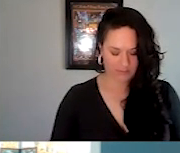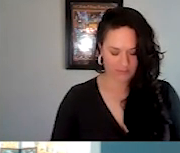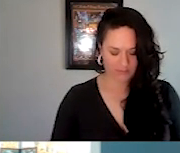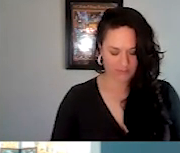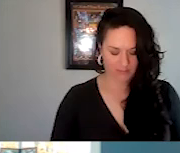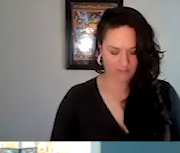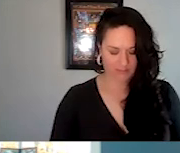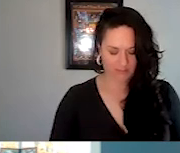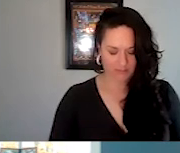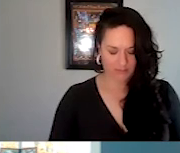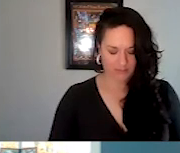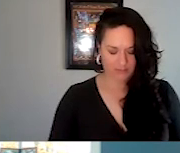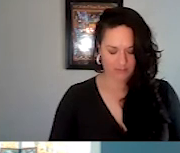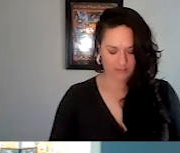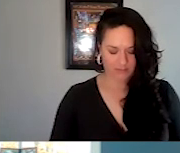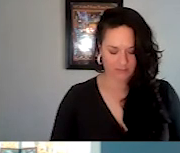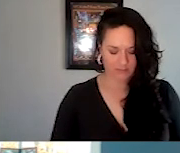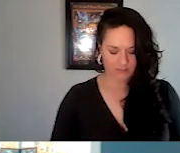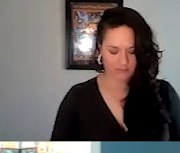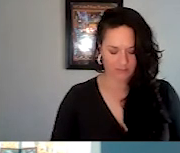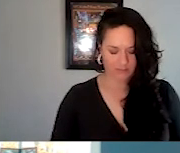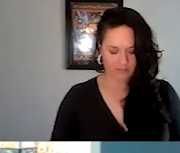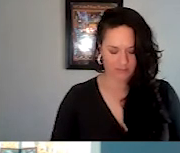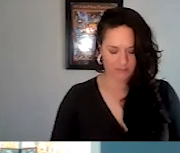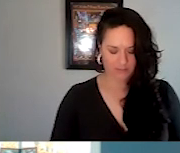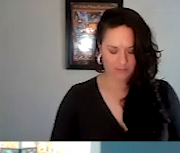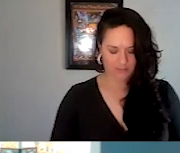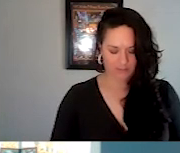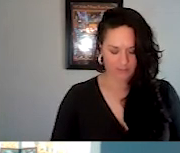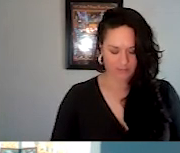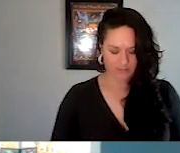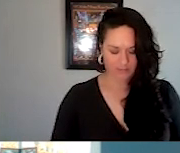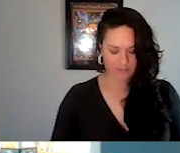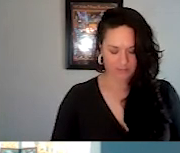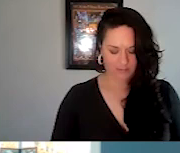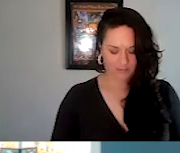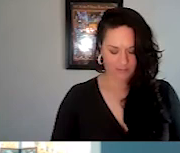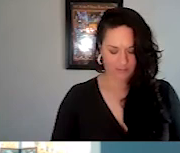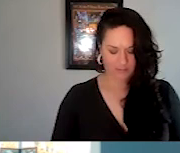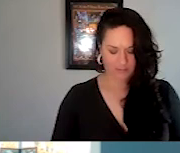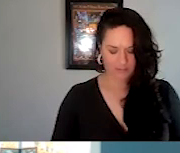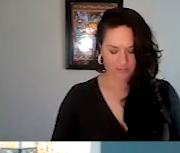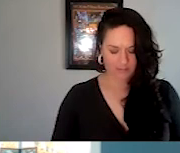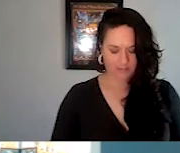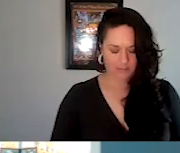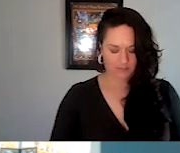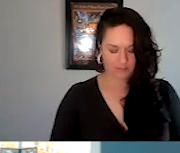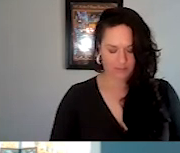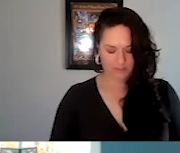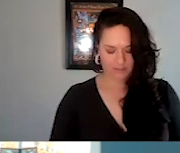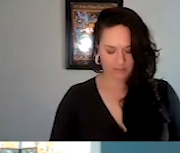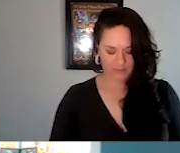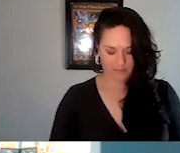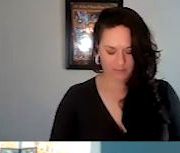regulations on Delta-8. Vermont's Agency of Agriculture, Food and Markets did a proposed rulemaking. Kentucky's Department